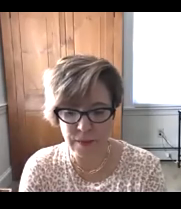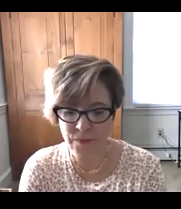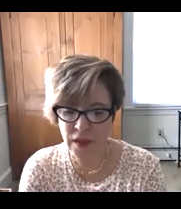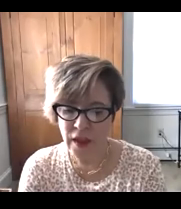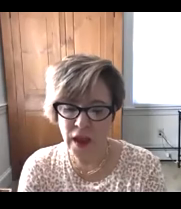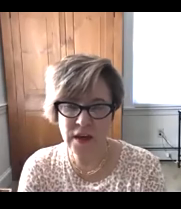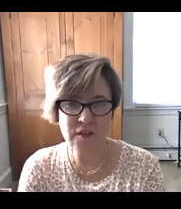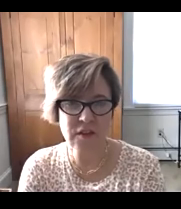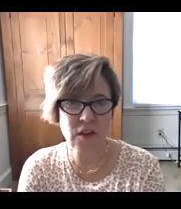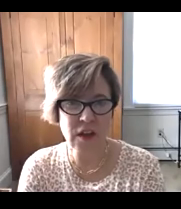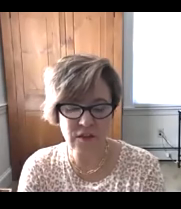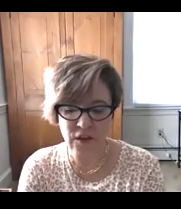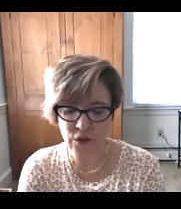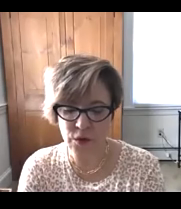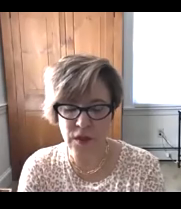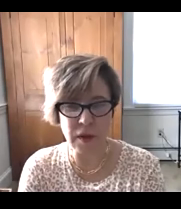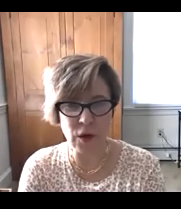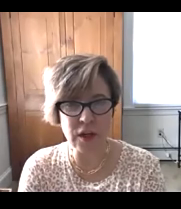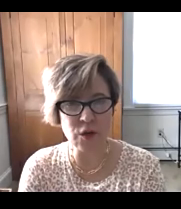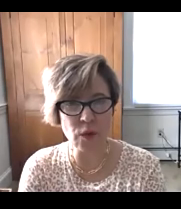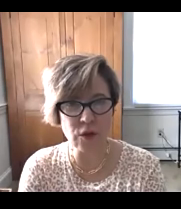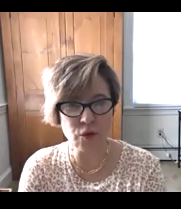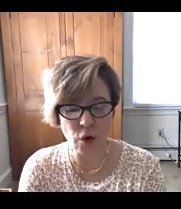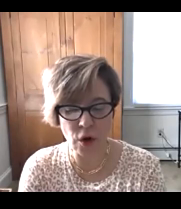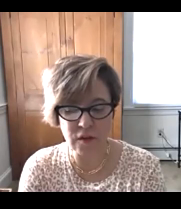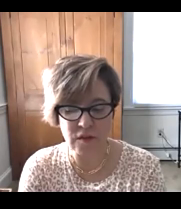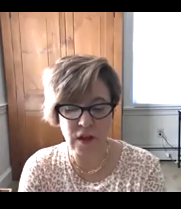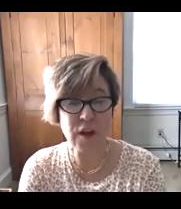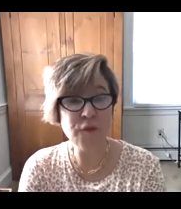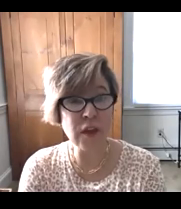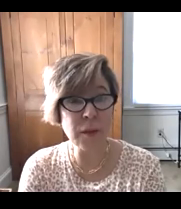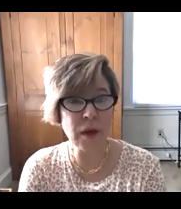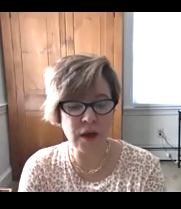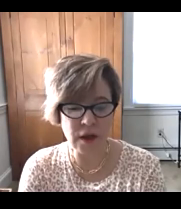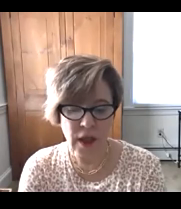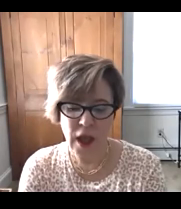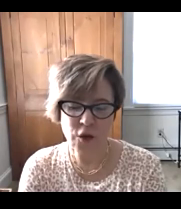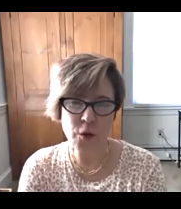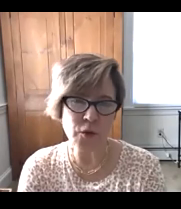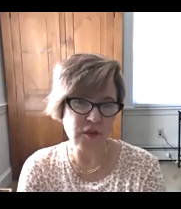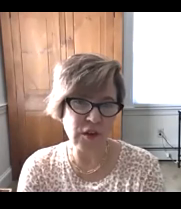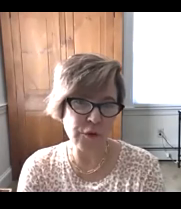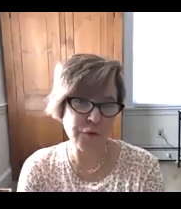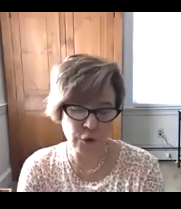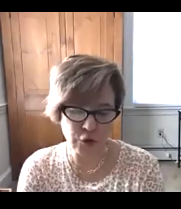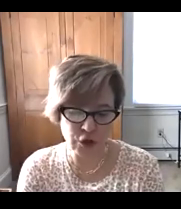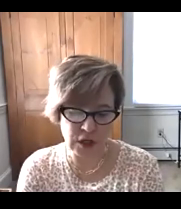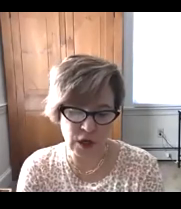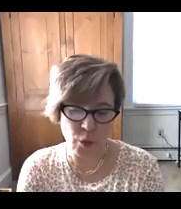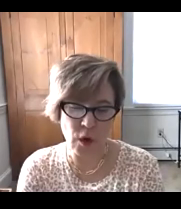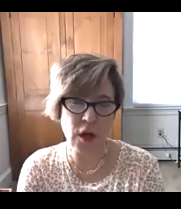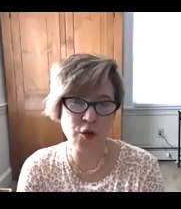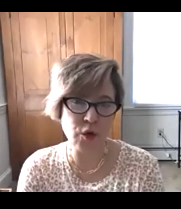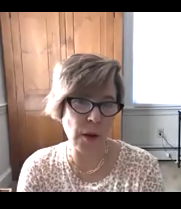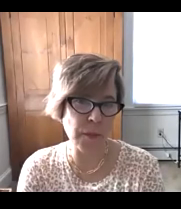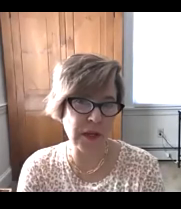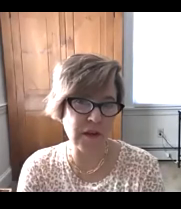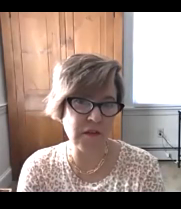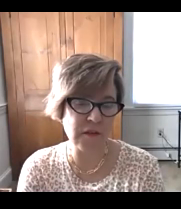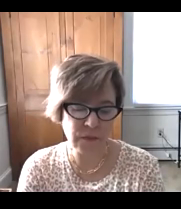recovery. And his clients include the American Red Cross, FEMA, and numerous other Fortune